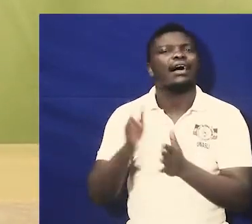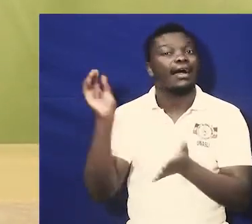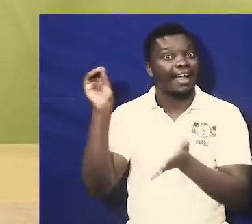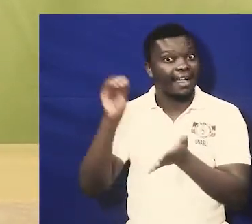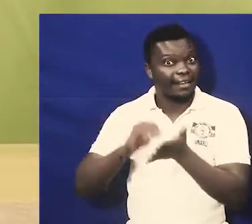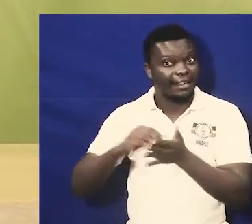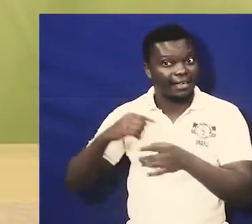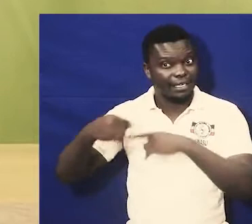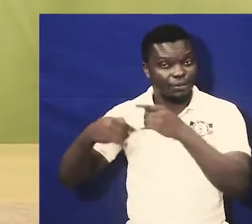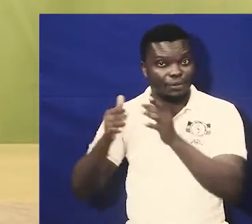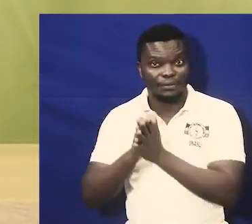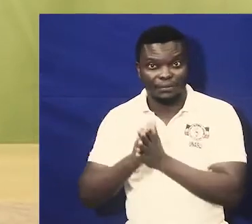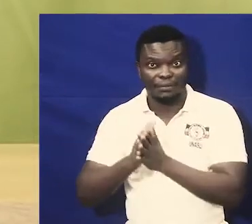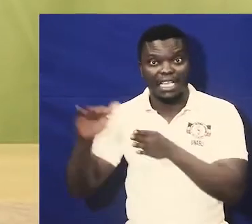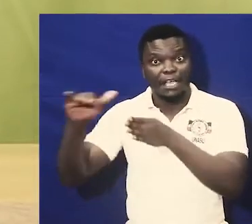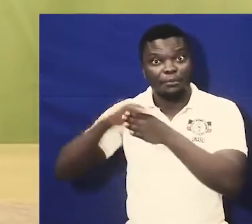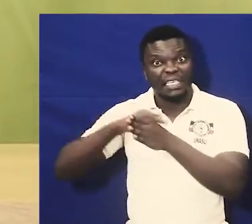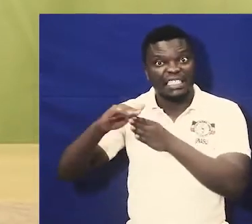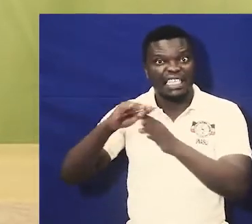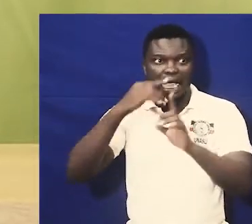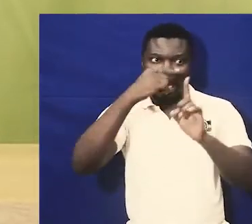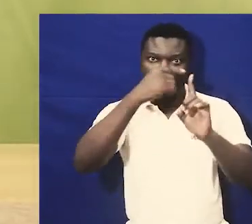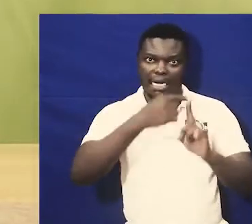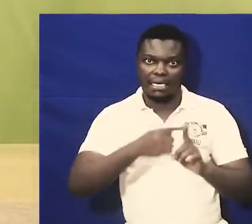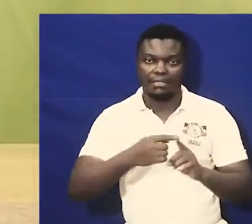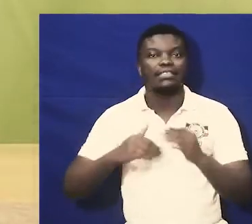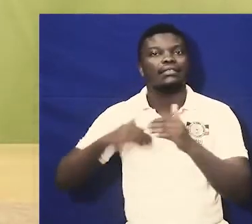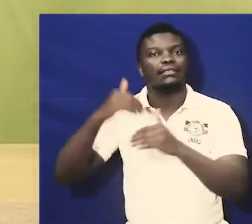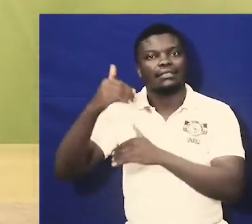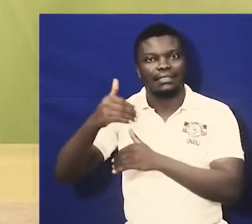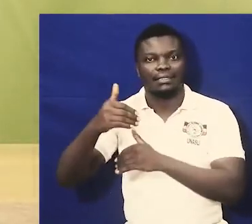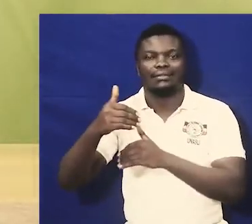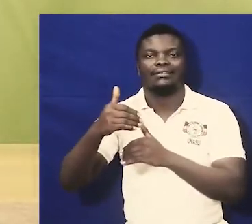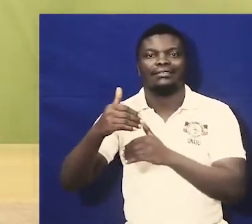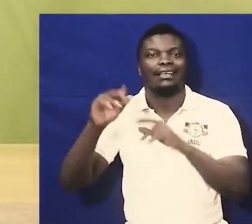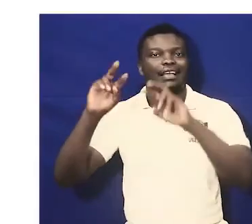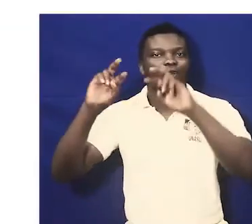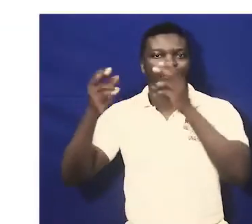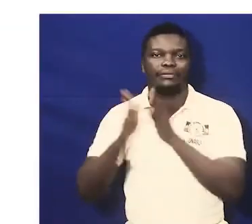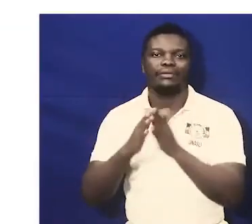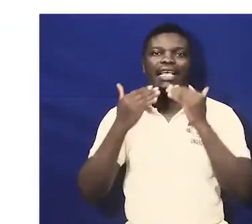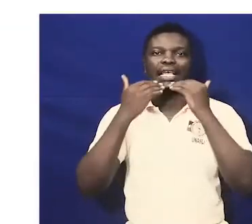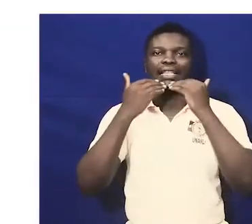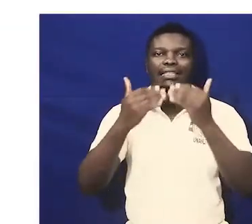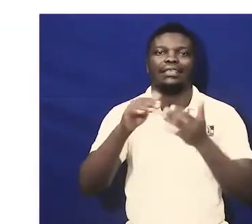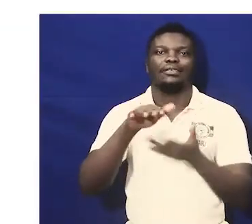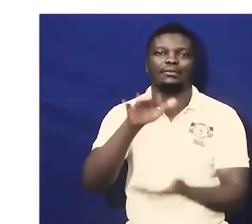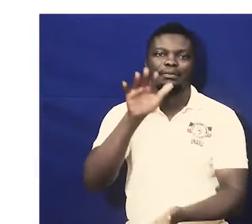business arithmetic in our next lesson. Thank you.